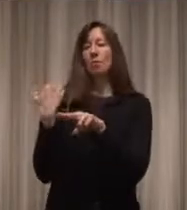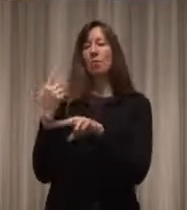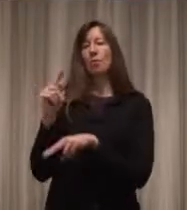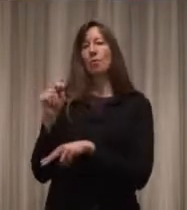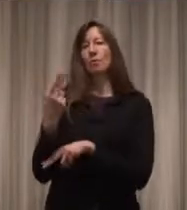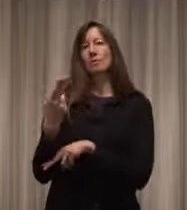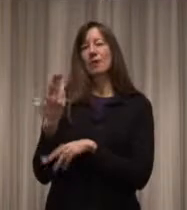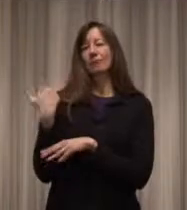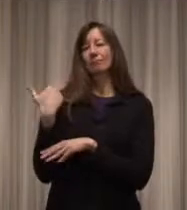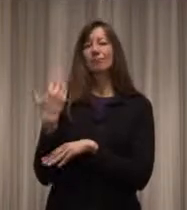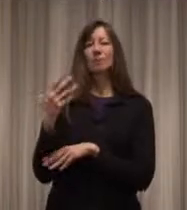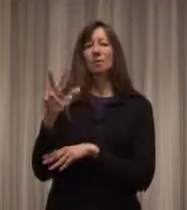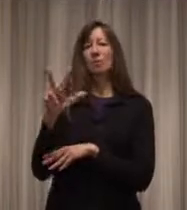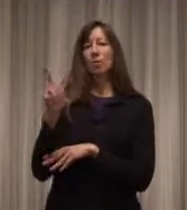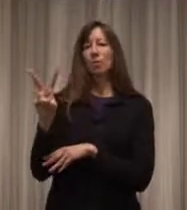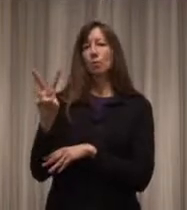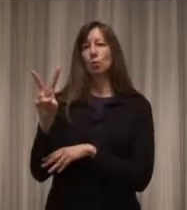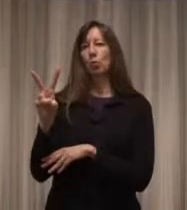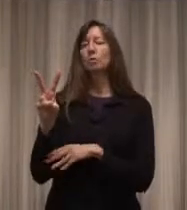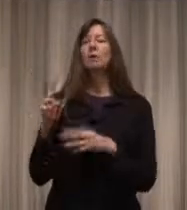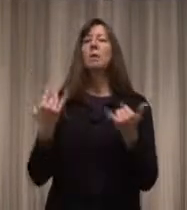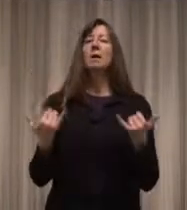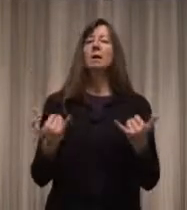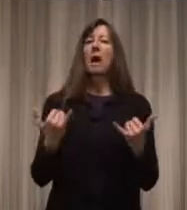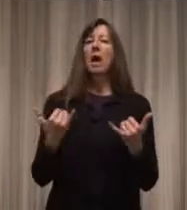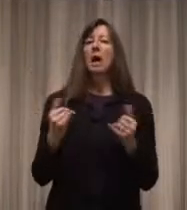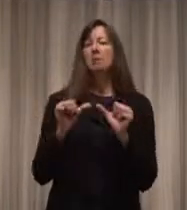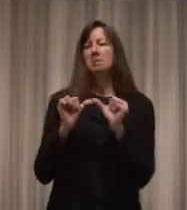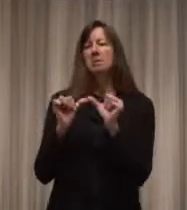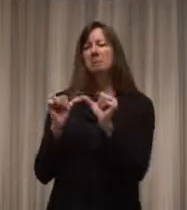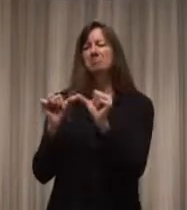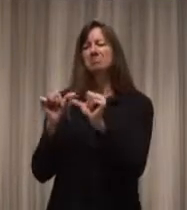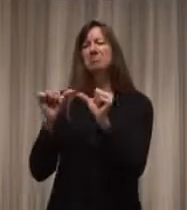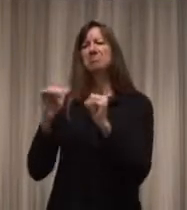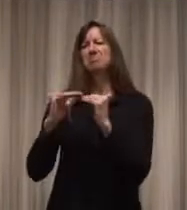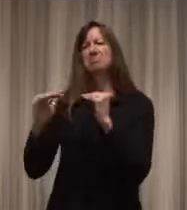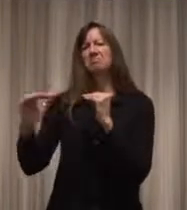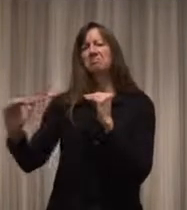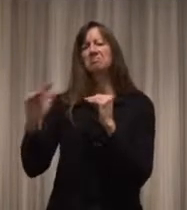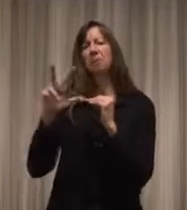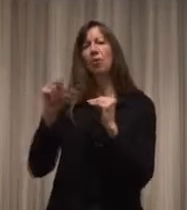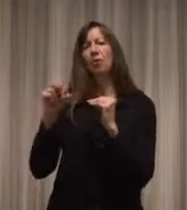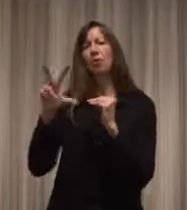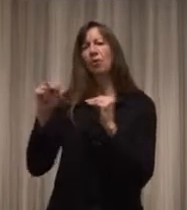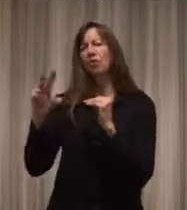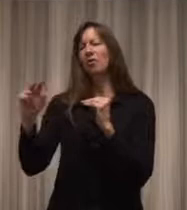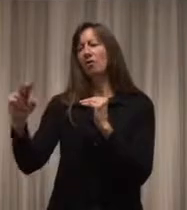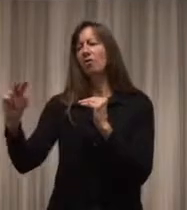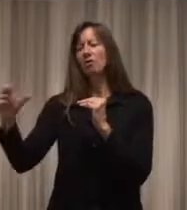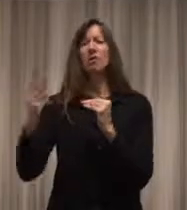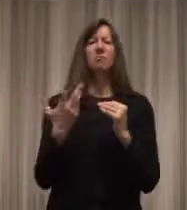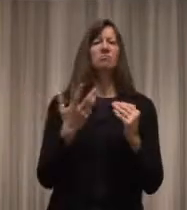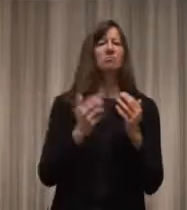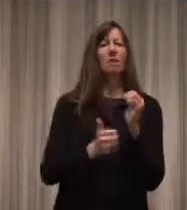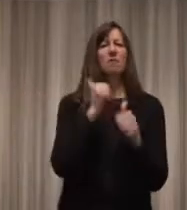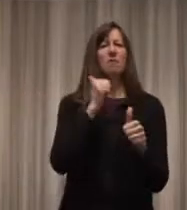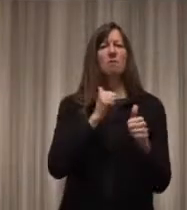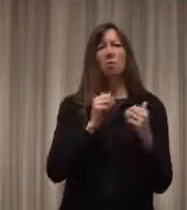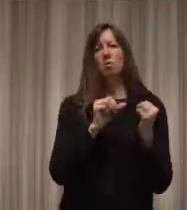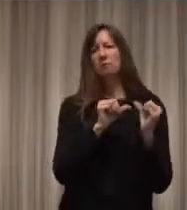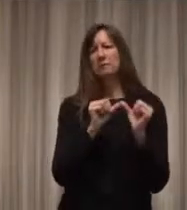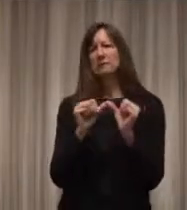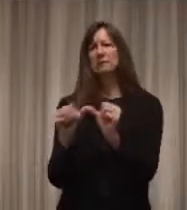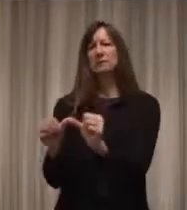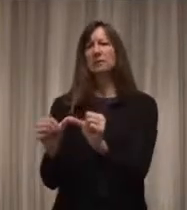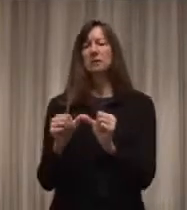about steady in the low 30s now for several weeks, and that's one of the many metrics that we need to continue to